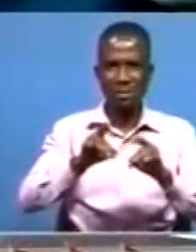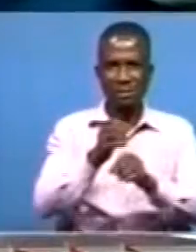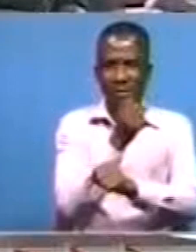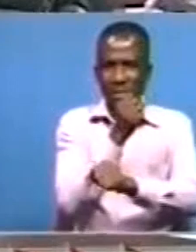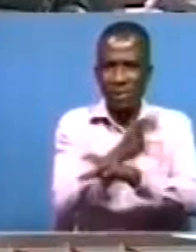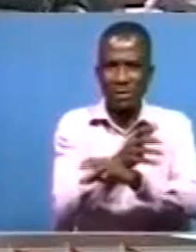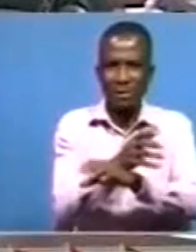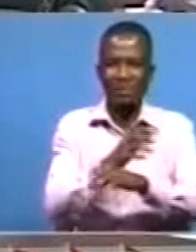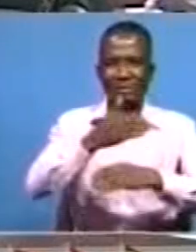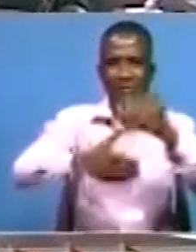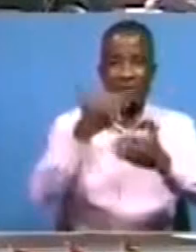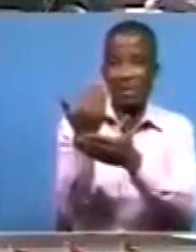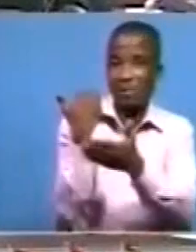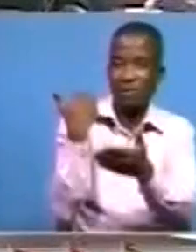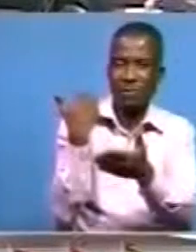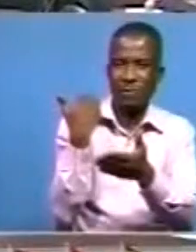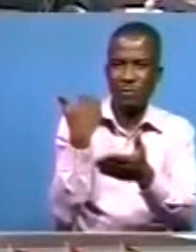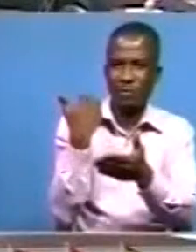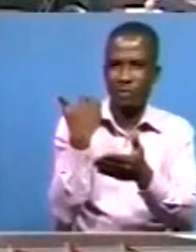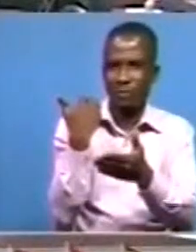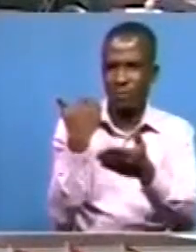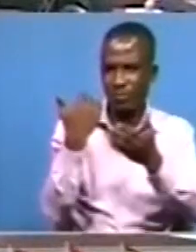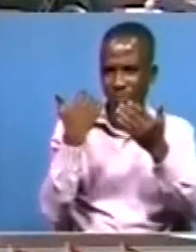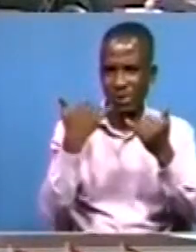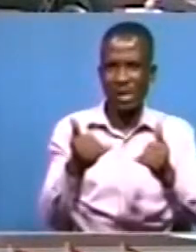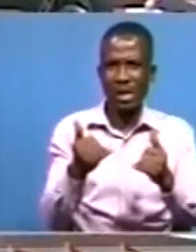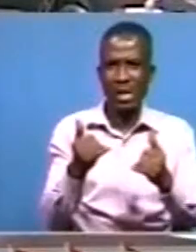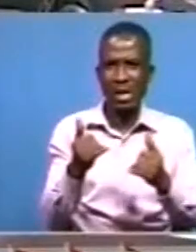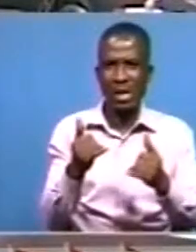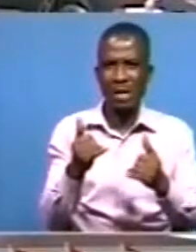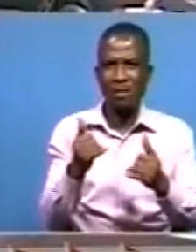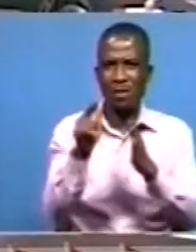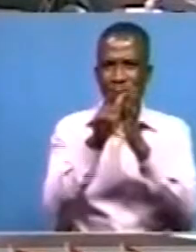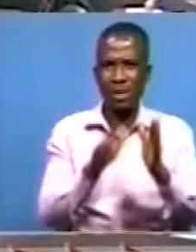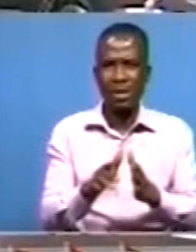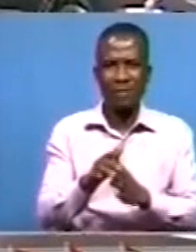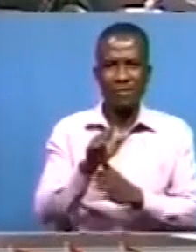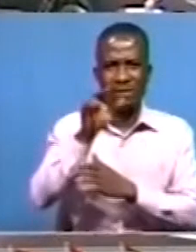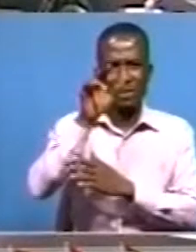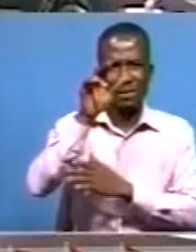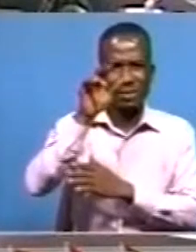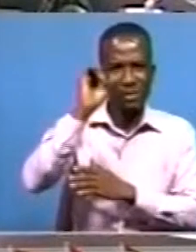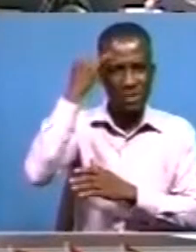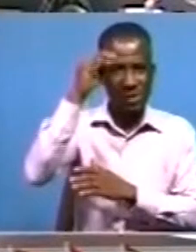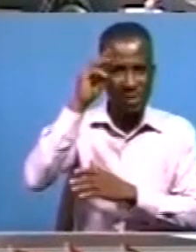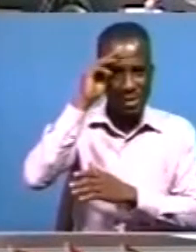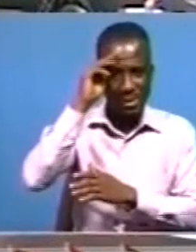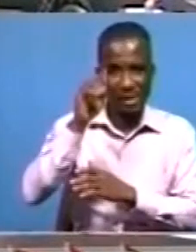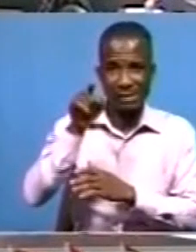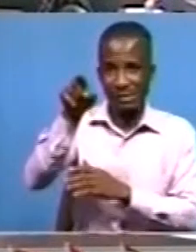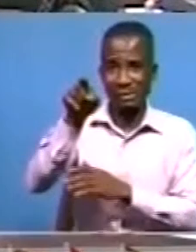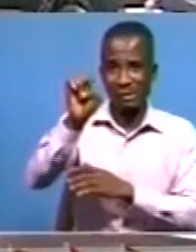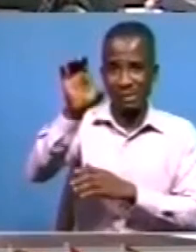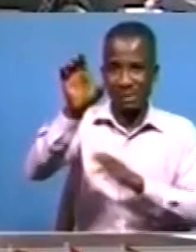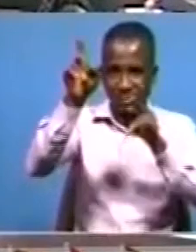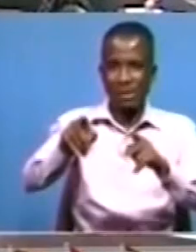the processes in this petition. It is the position of counsel for petitioner that the chairperson of first respondent is